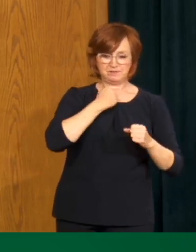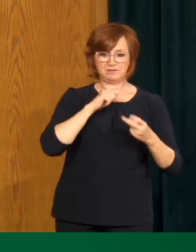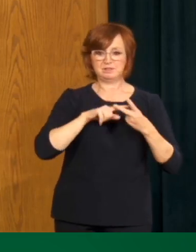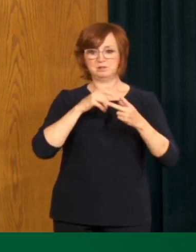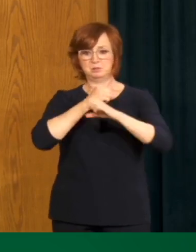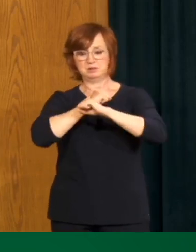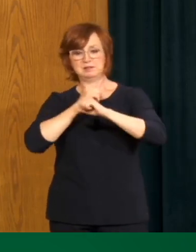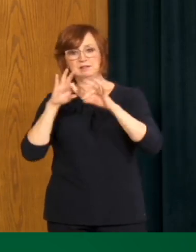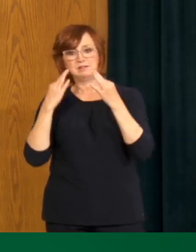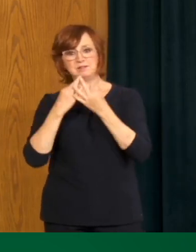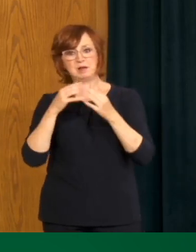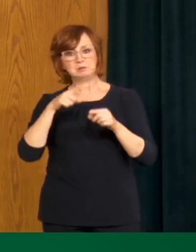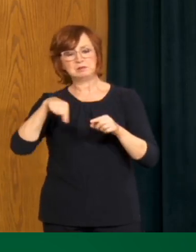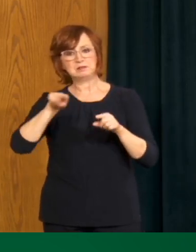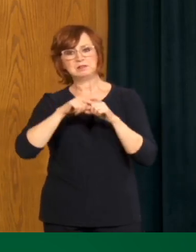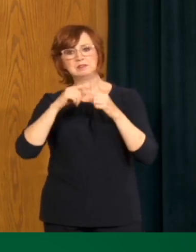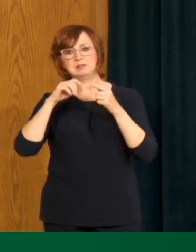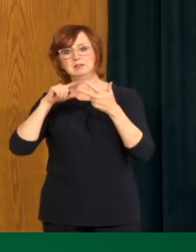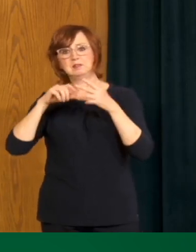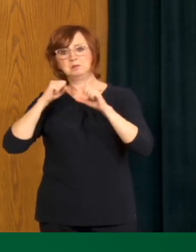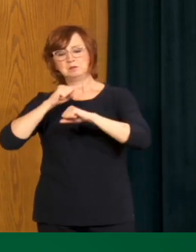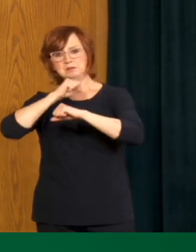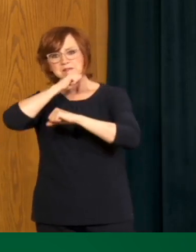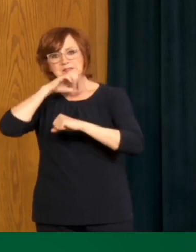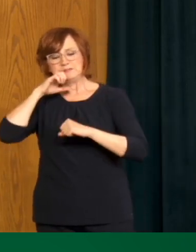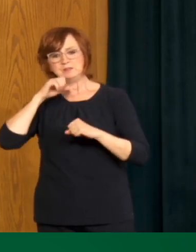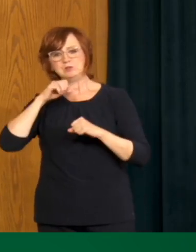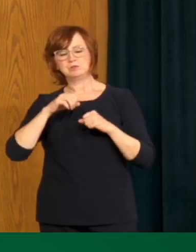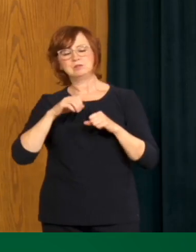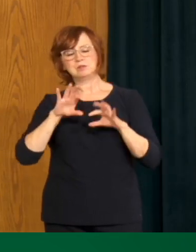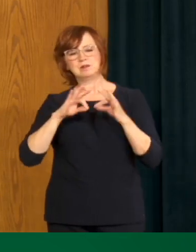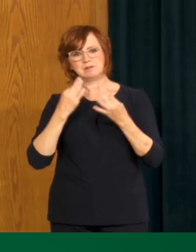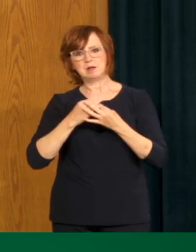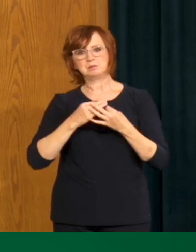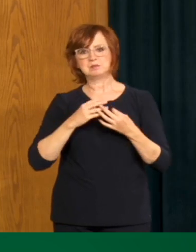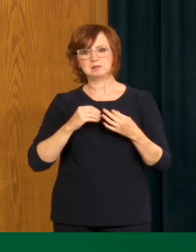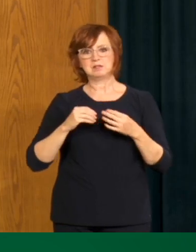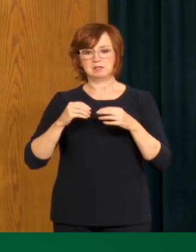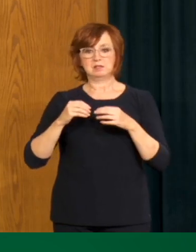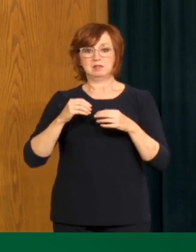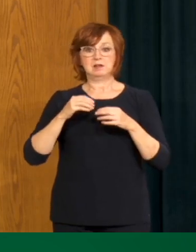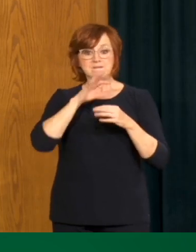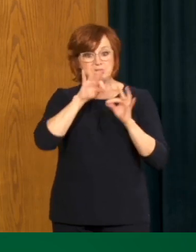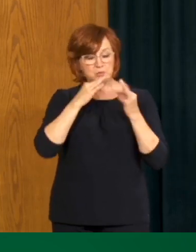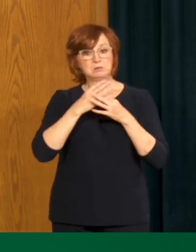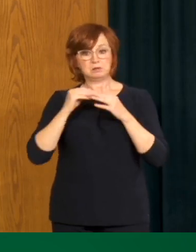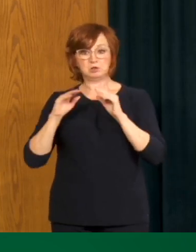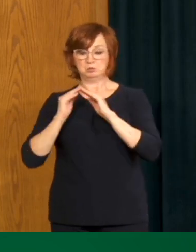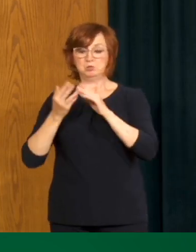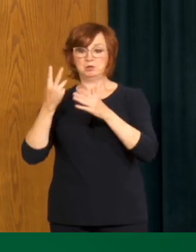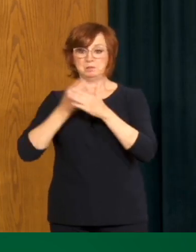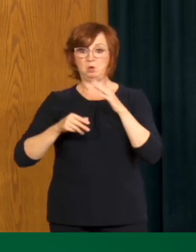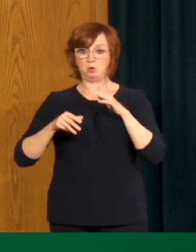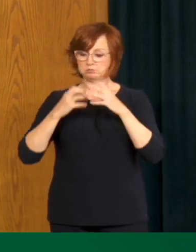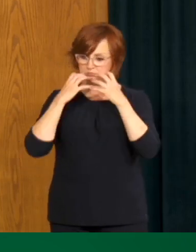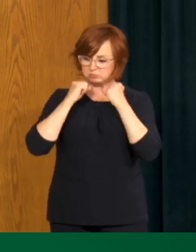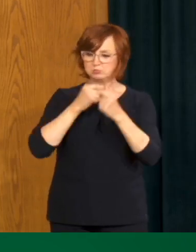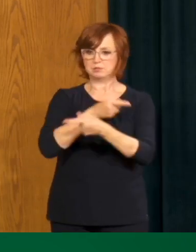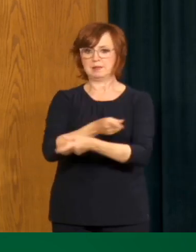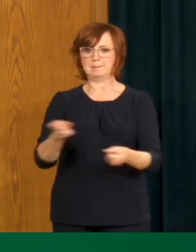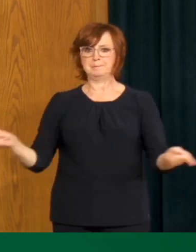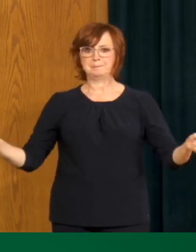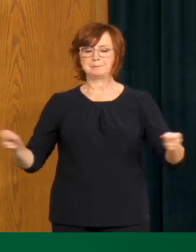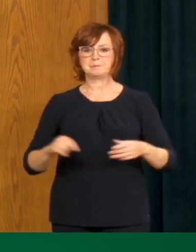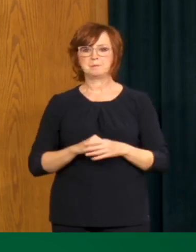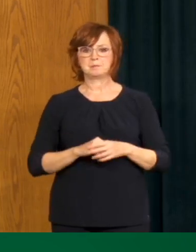immunocompromised and our elders in our family and in our community. And we can do so by adhering to these recommendations